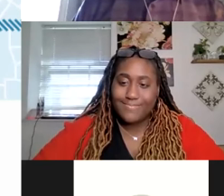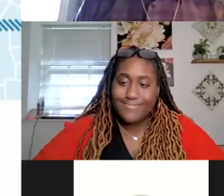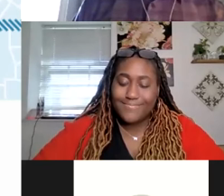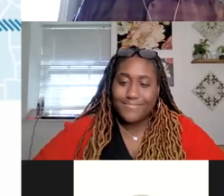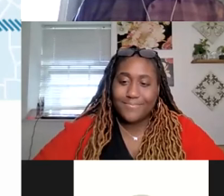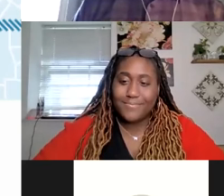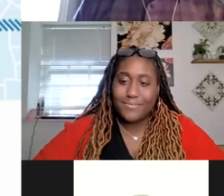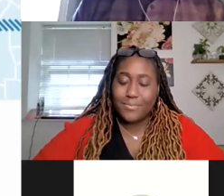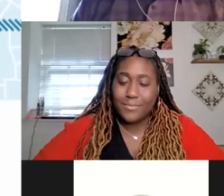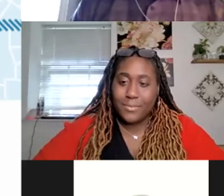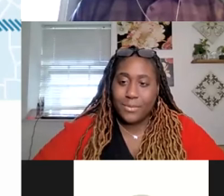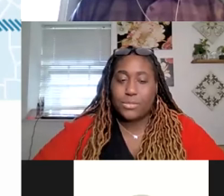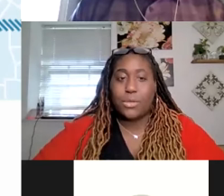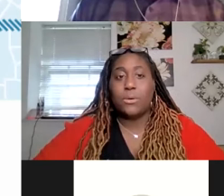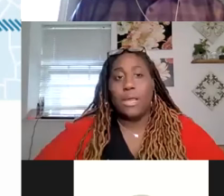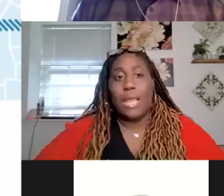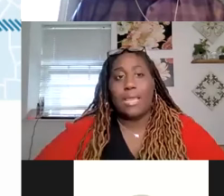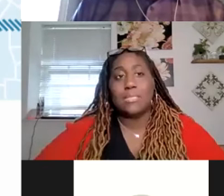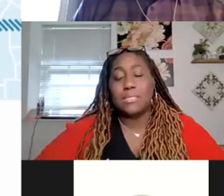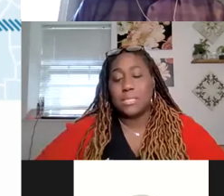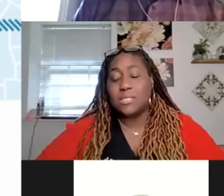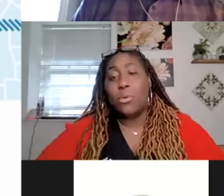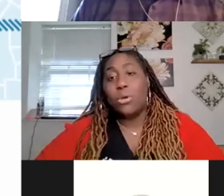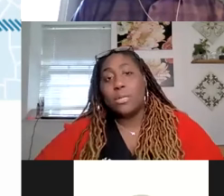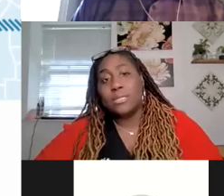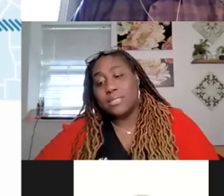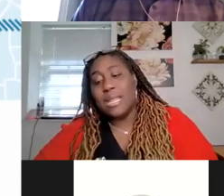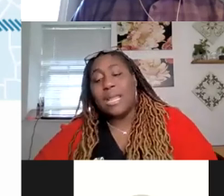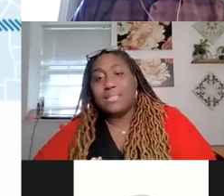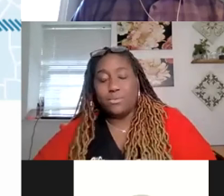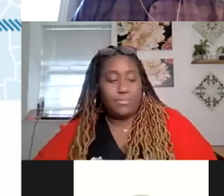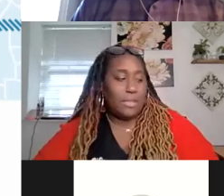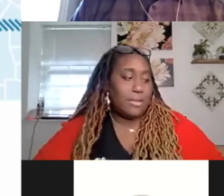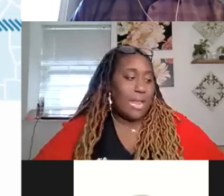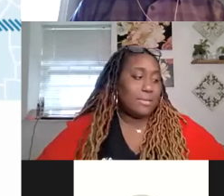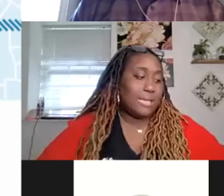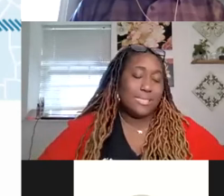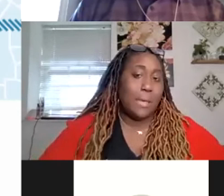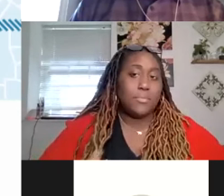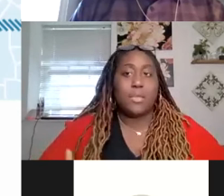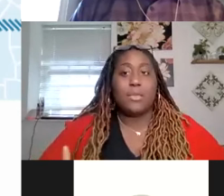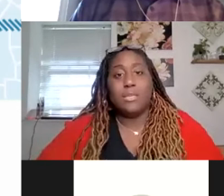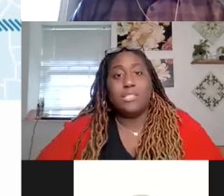then you can go off TANF? So it's more not that they're not